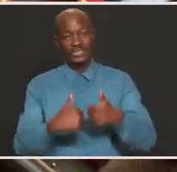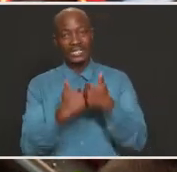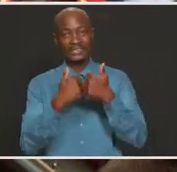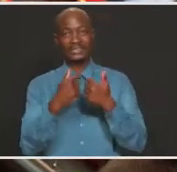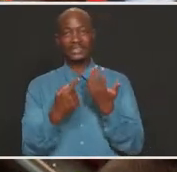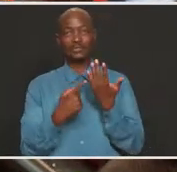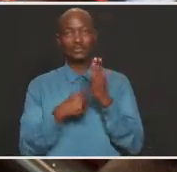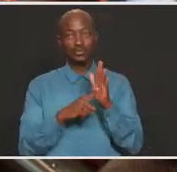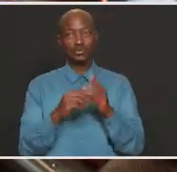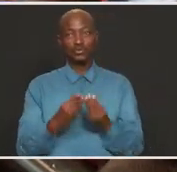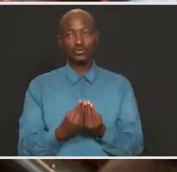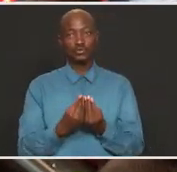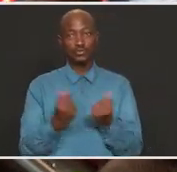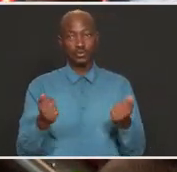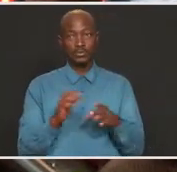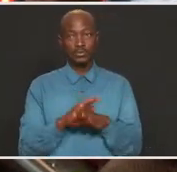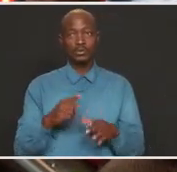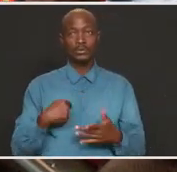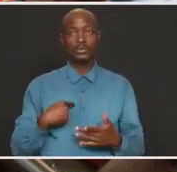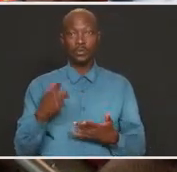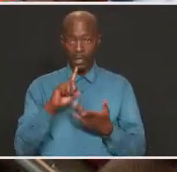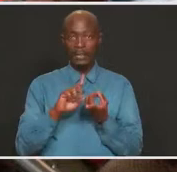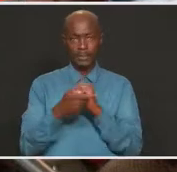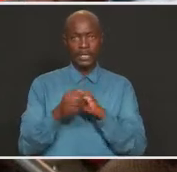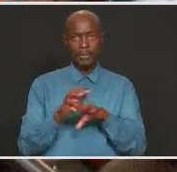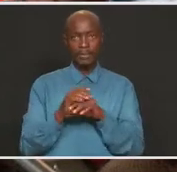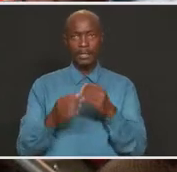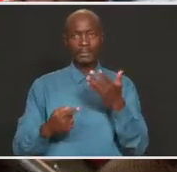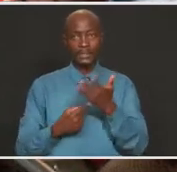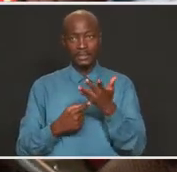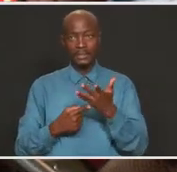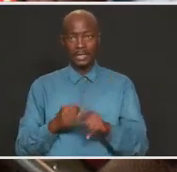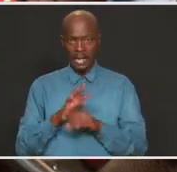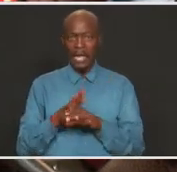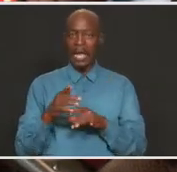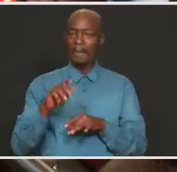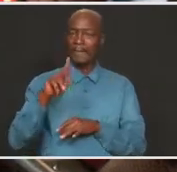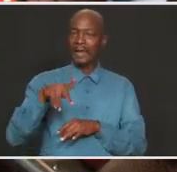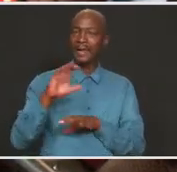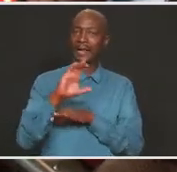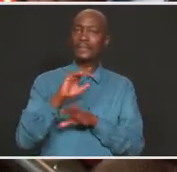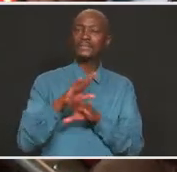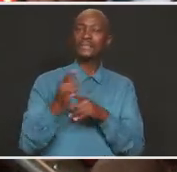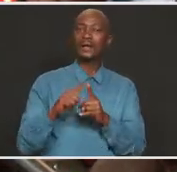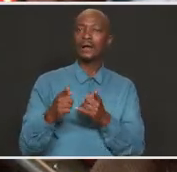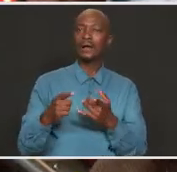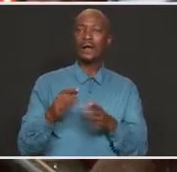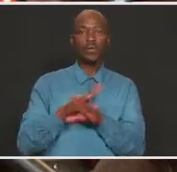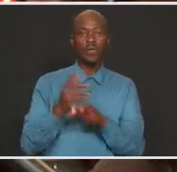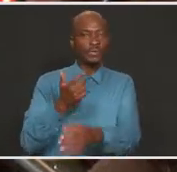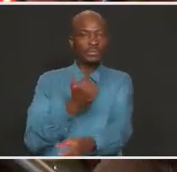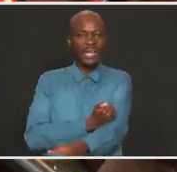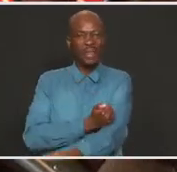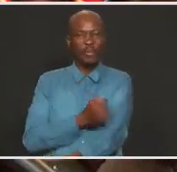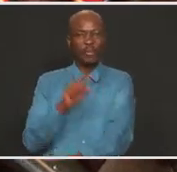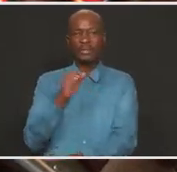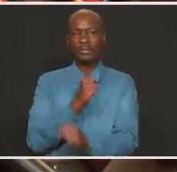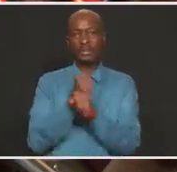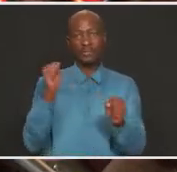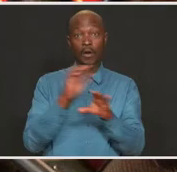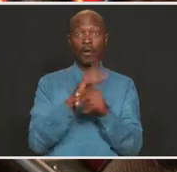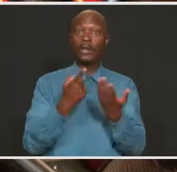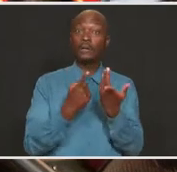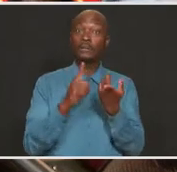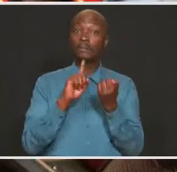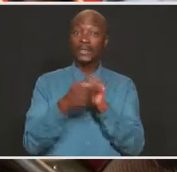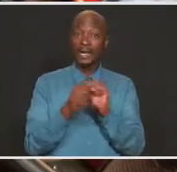Solutions I will be a technician I'm a carpenter I will be successful I will be example to you